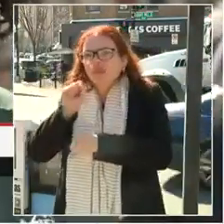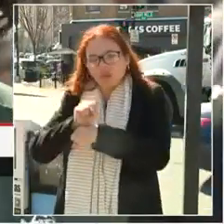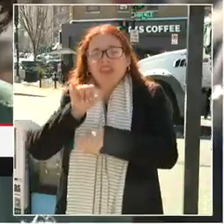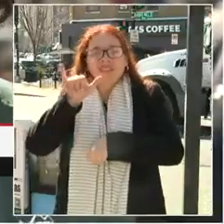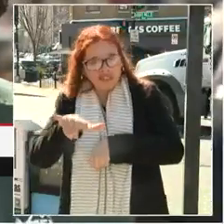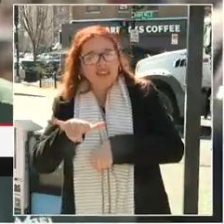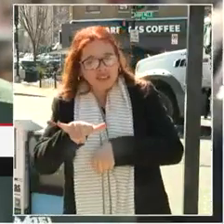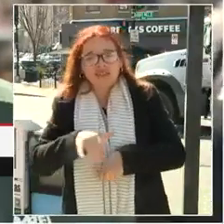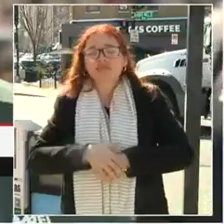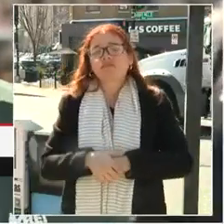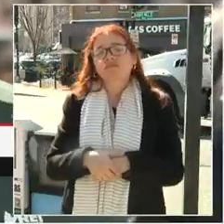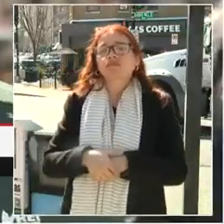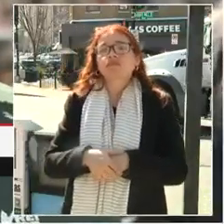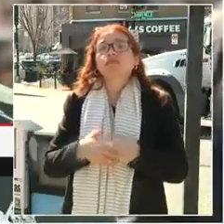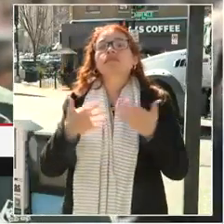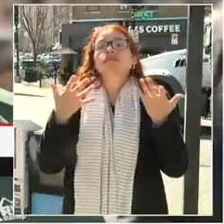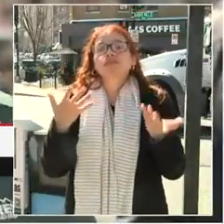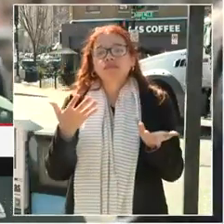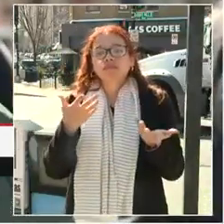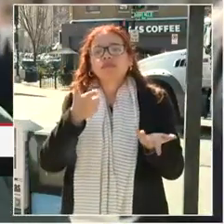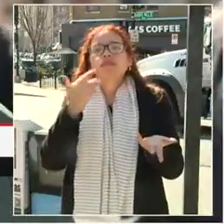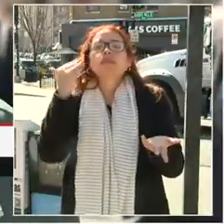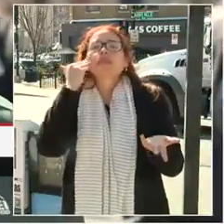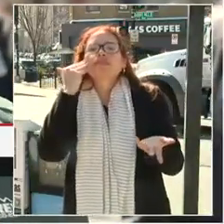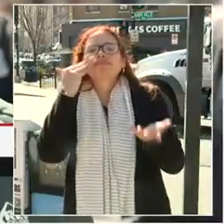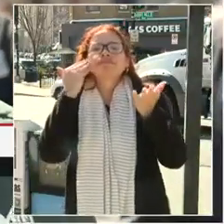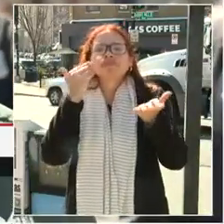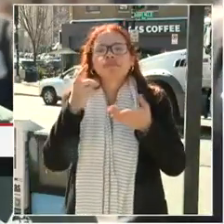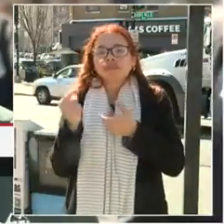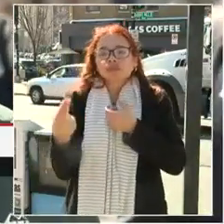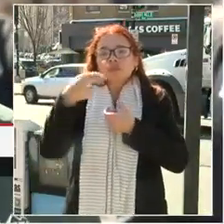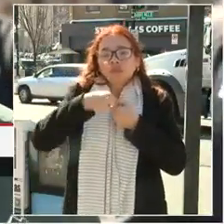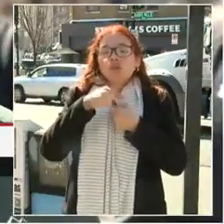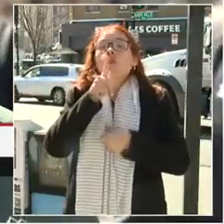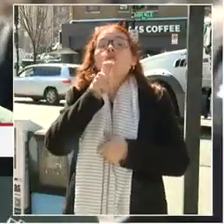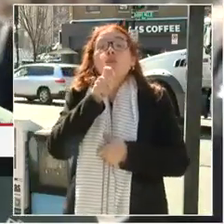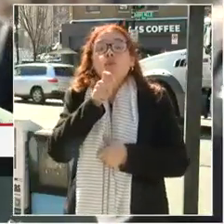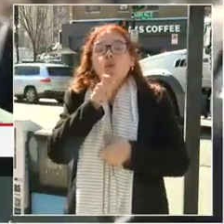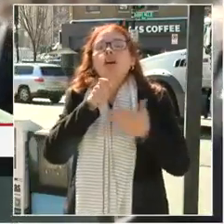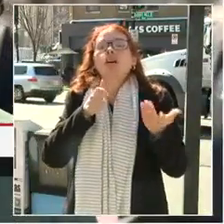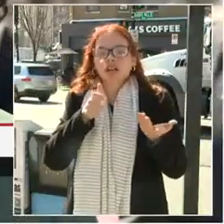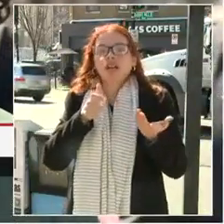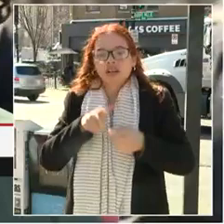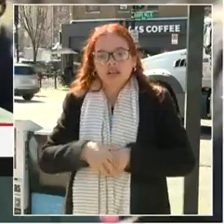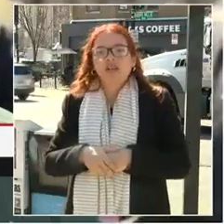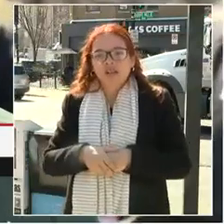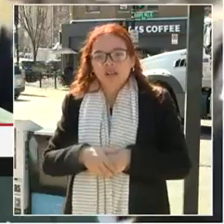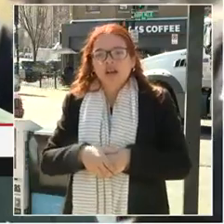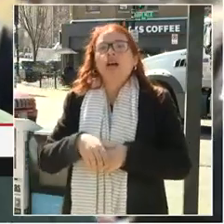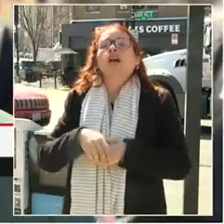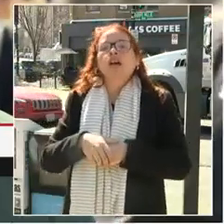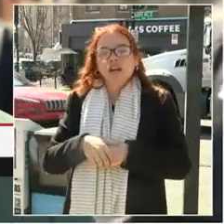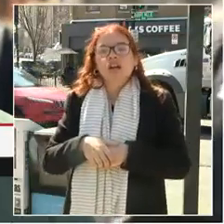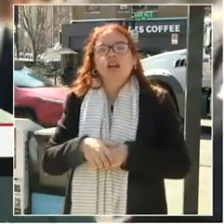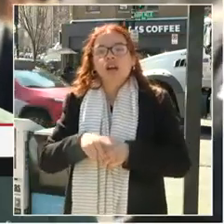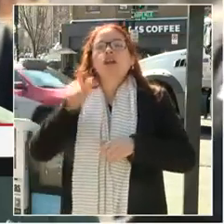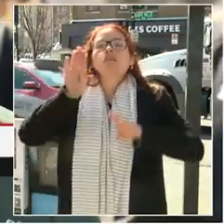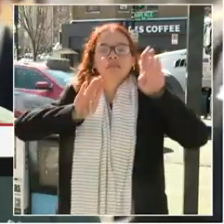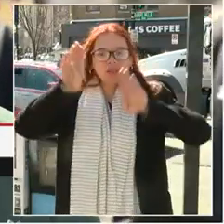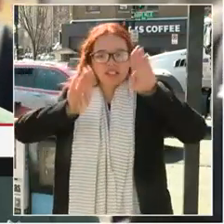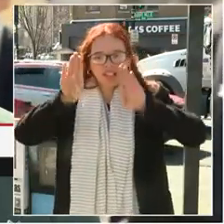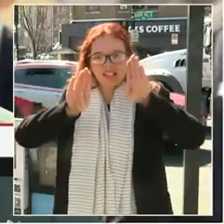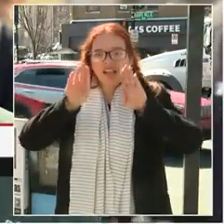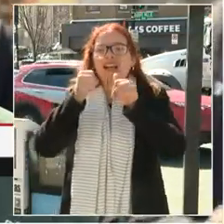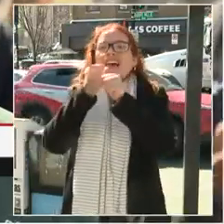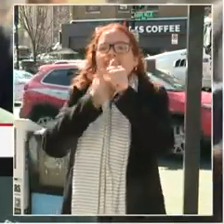I want to acknowledge that we've also been joined by the Adams Morgan Bid Executive Director, Kristen Barden.